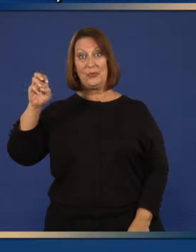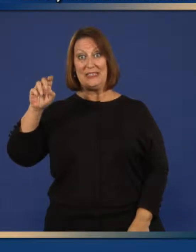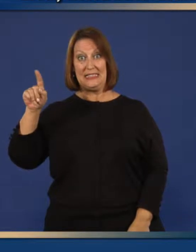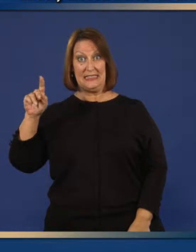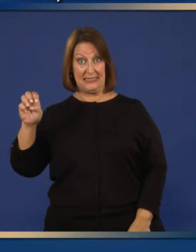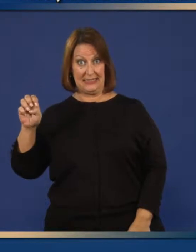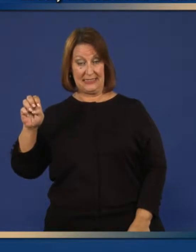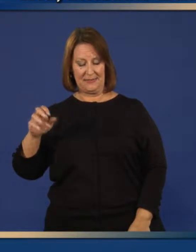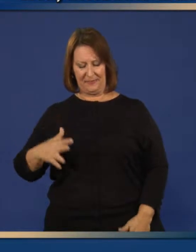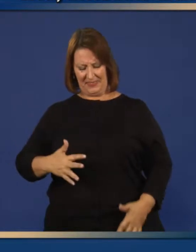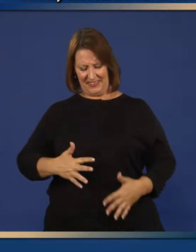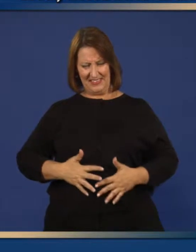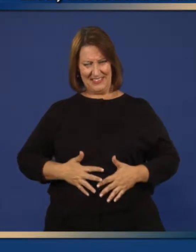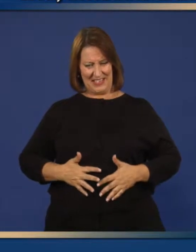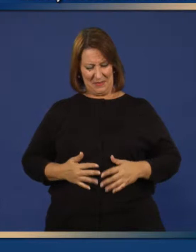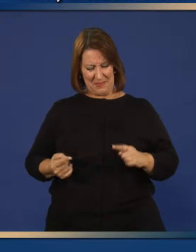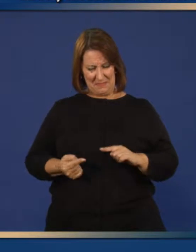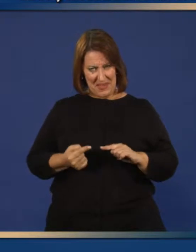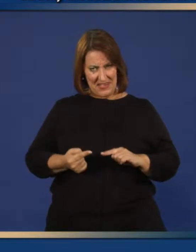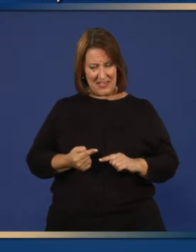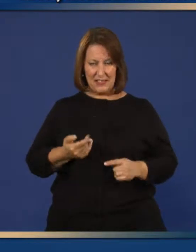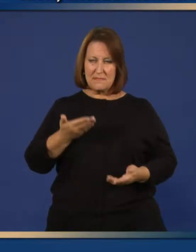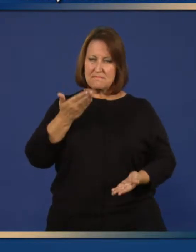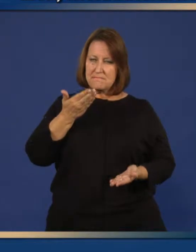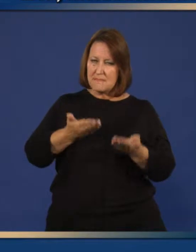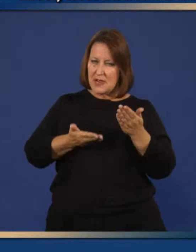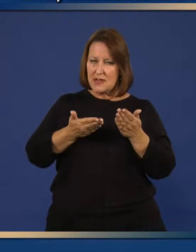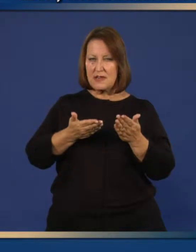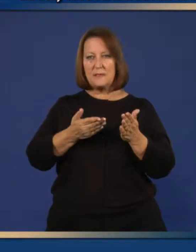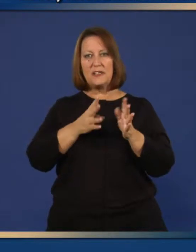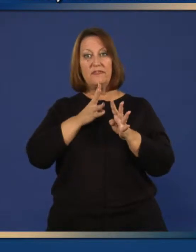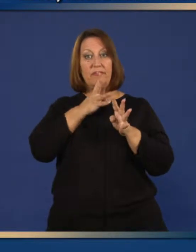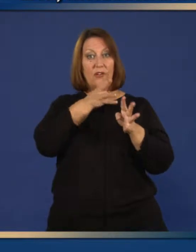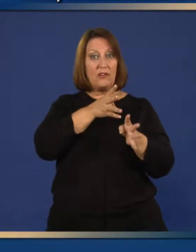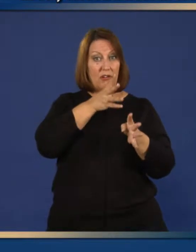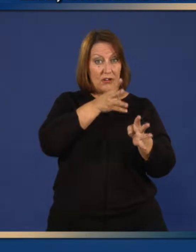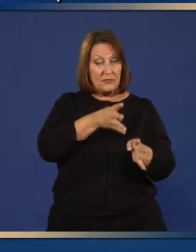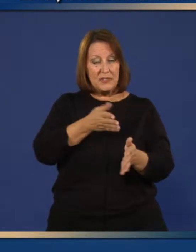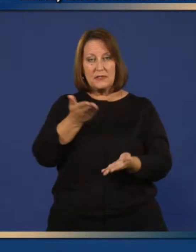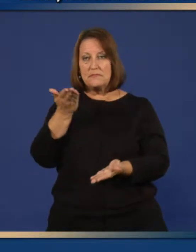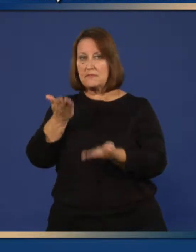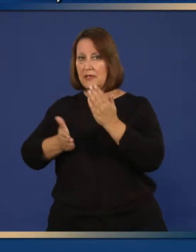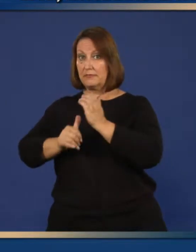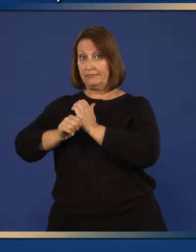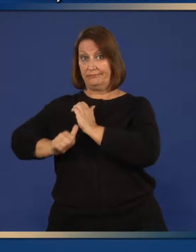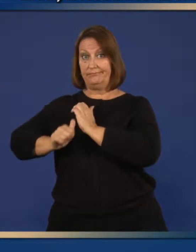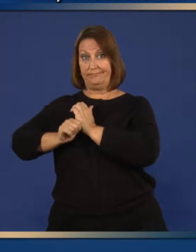abdominal pain or occasional vomiting or diarrhea.